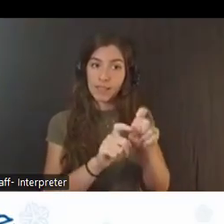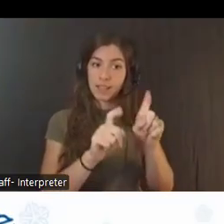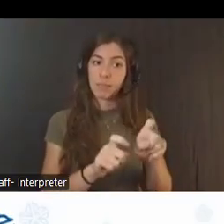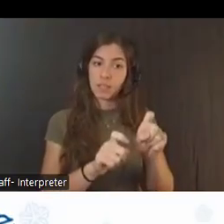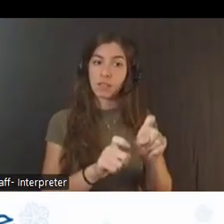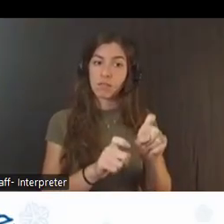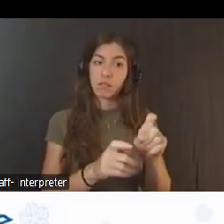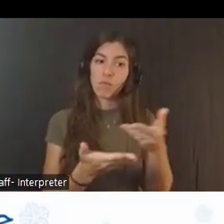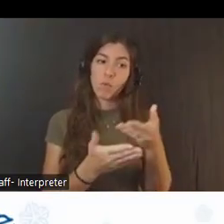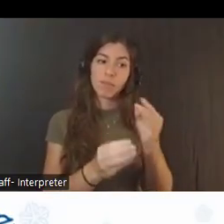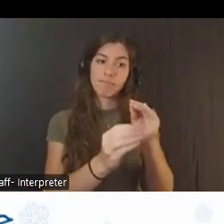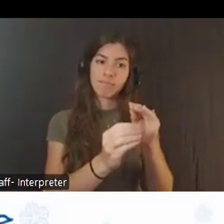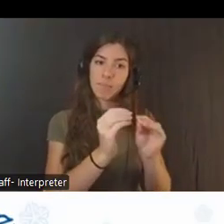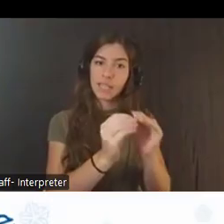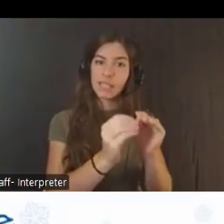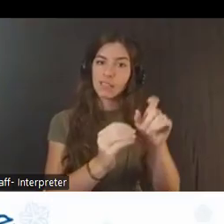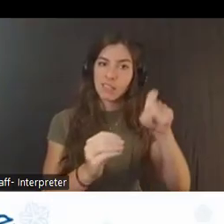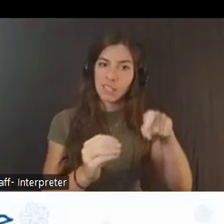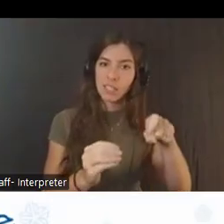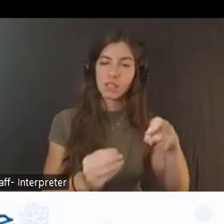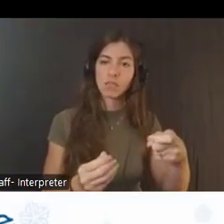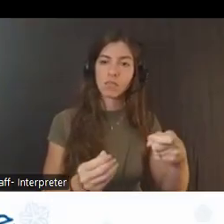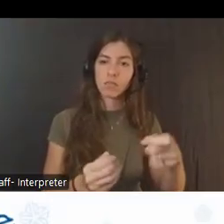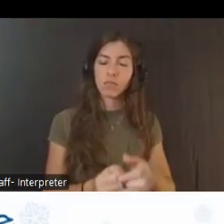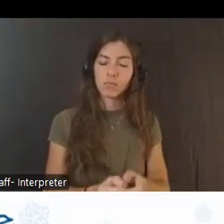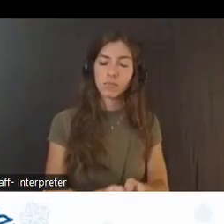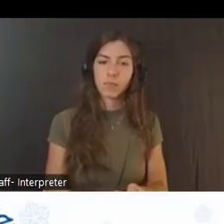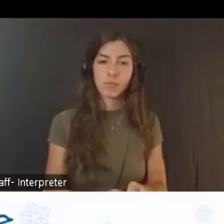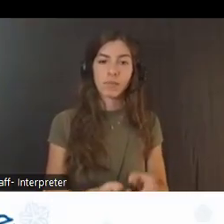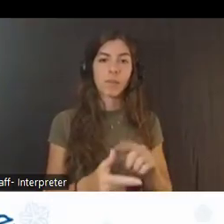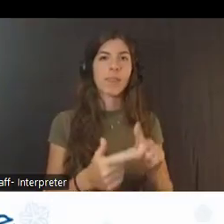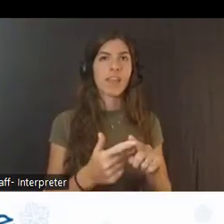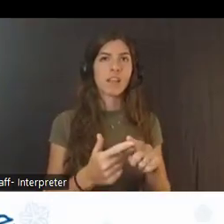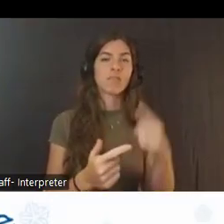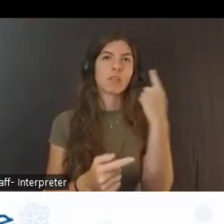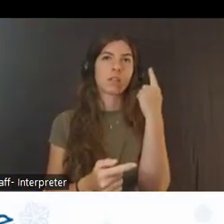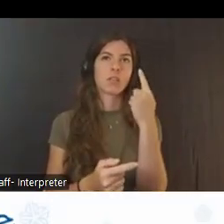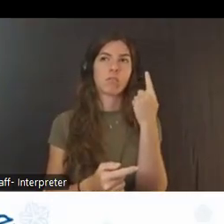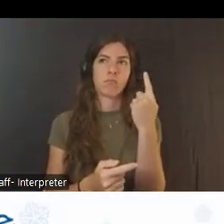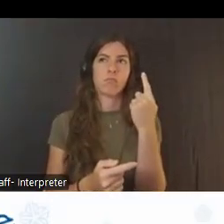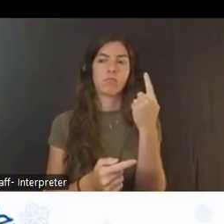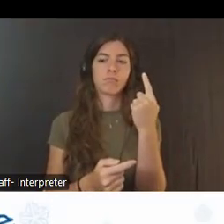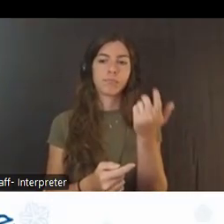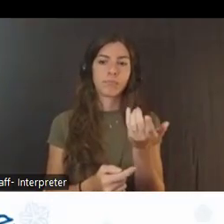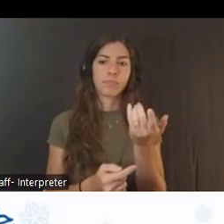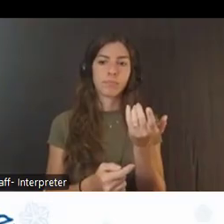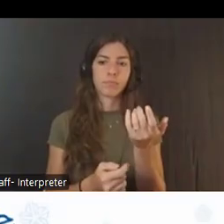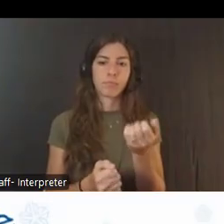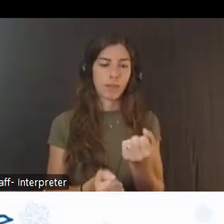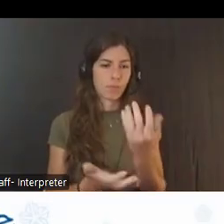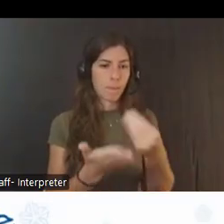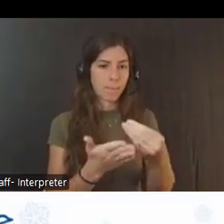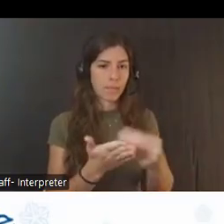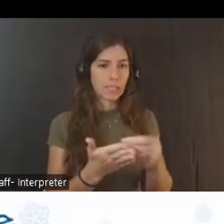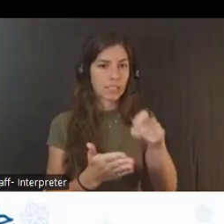what maintenance needs the Art Walk pieces have. But then we were thinking, well, how much money would it take to actually just